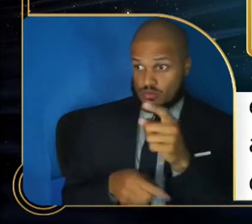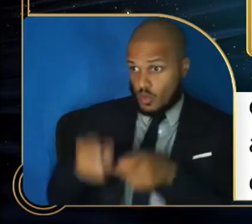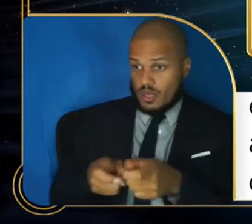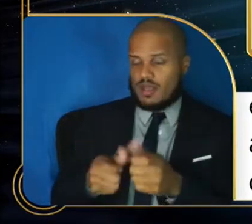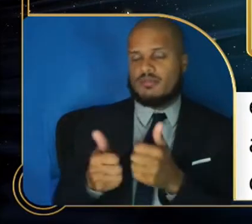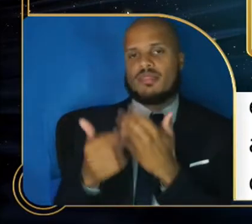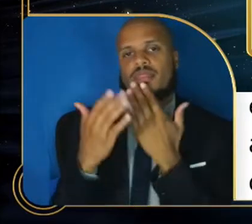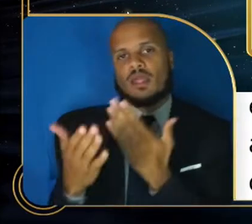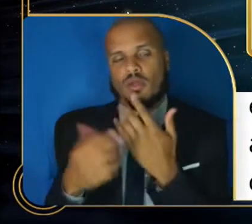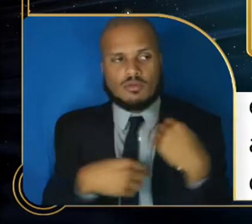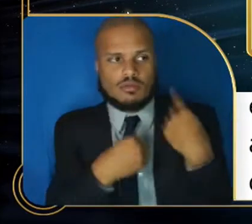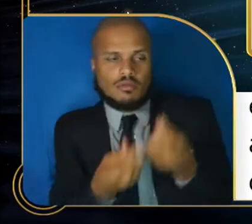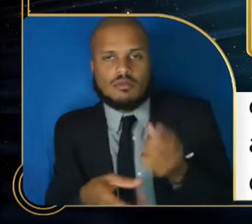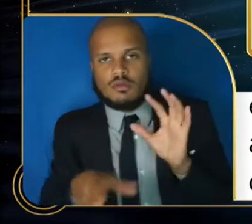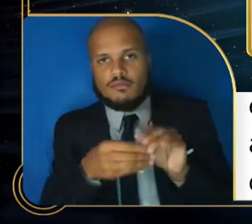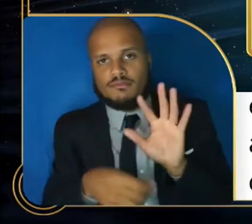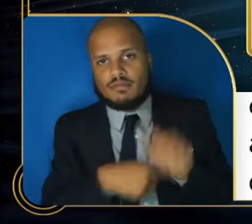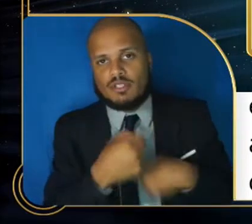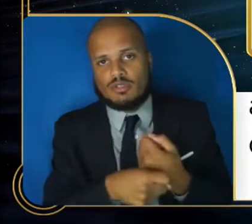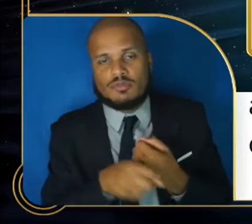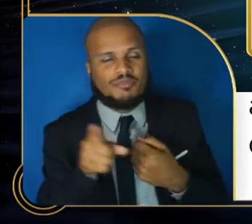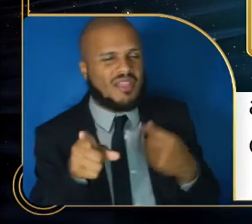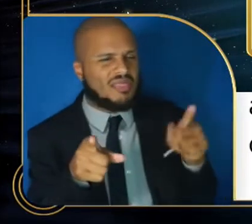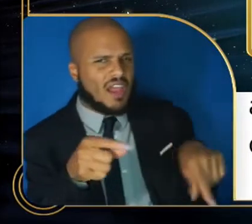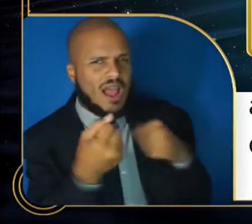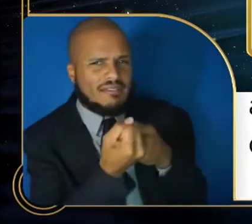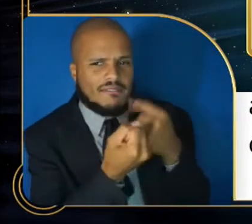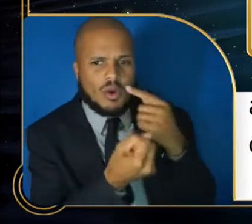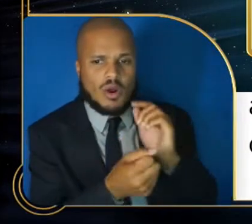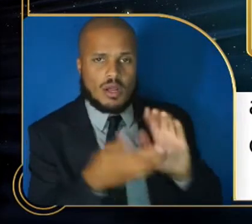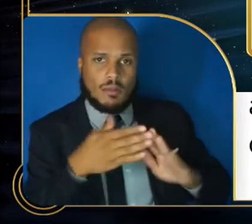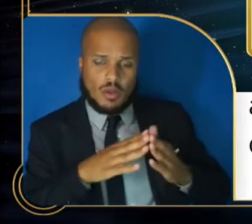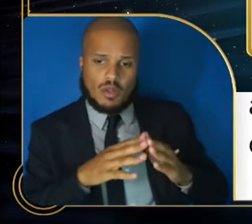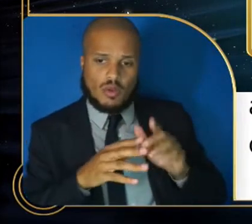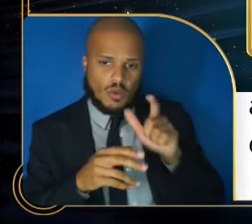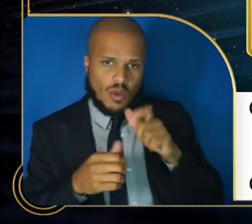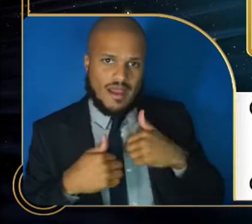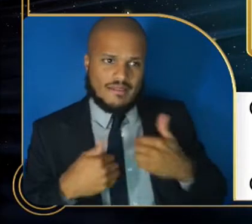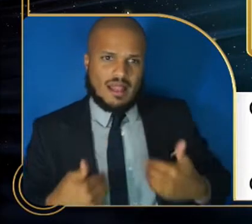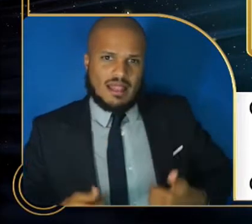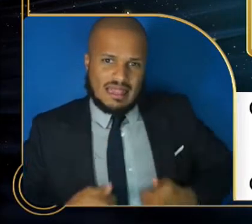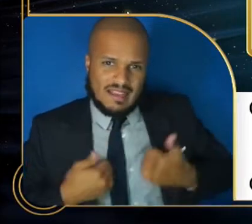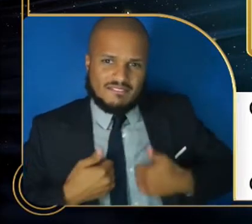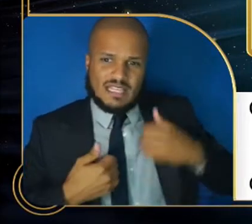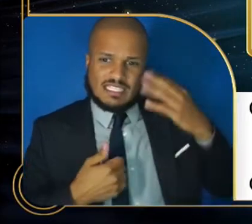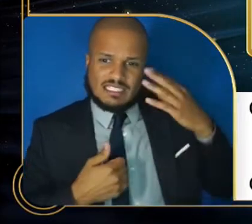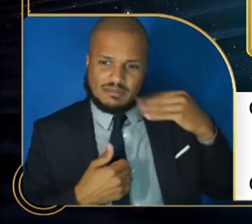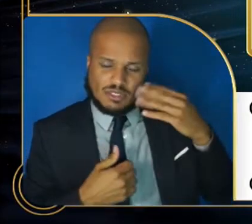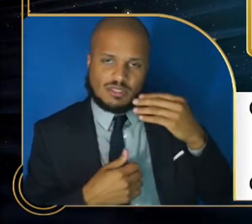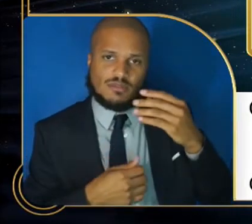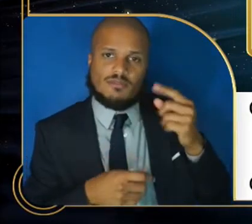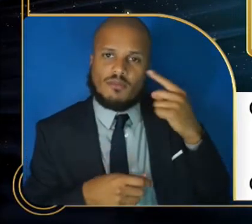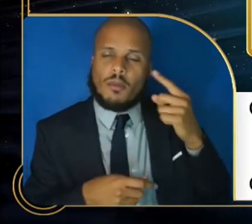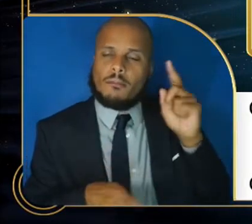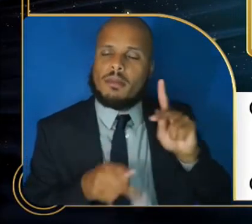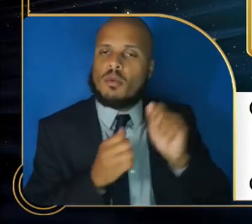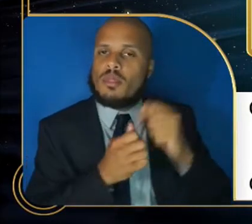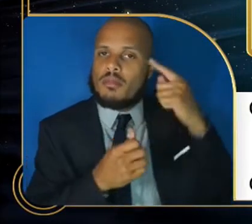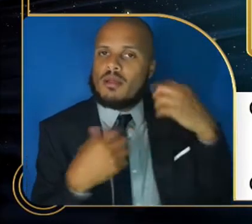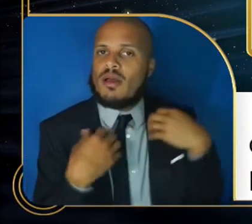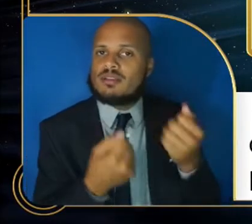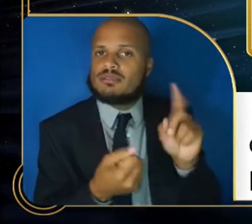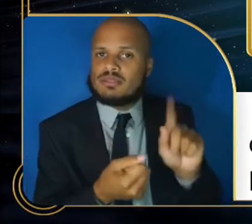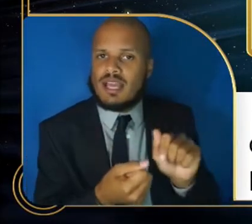They're advocating for our communities with lived experience with mental health disabilities, and they do it in a way that is